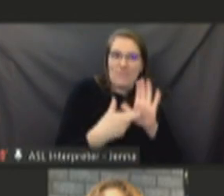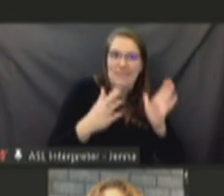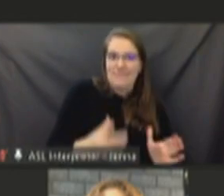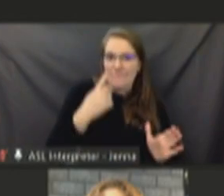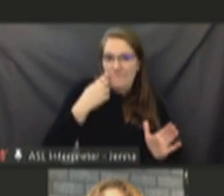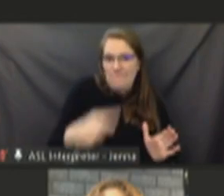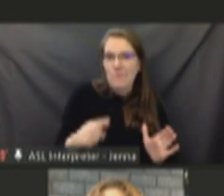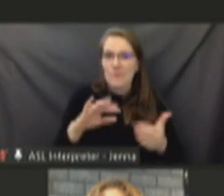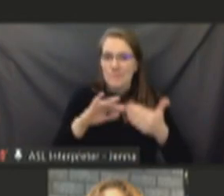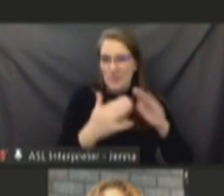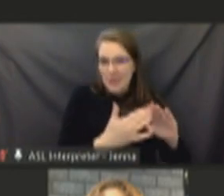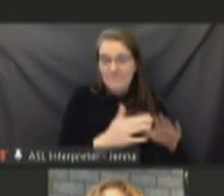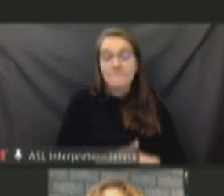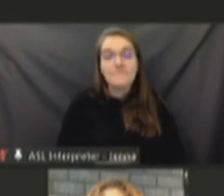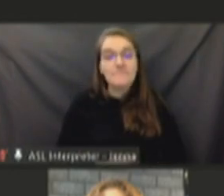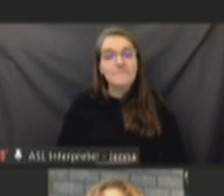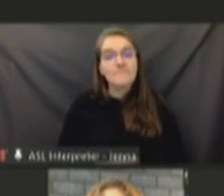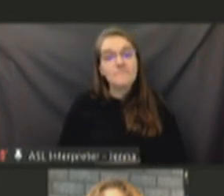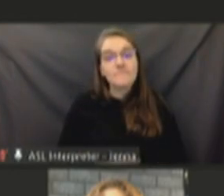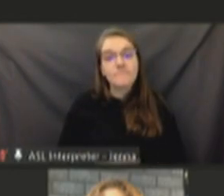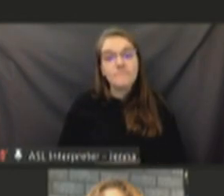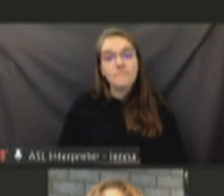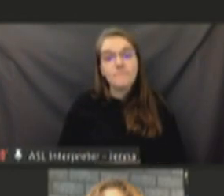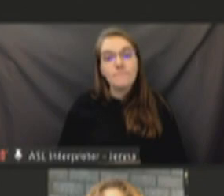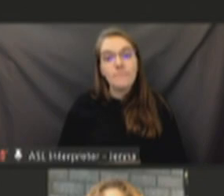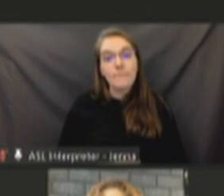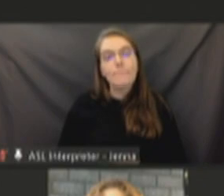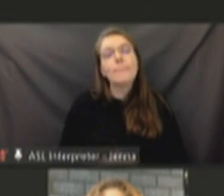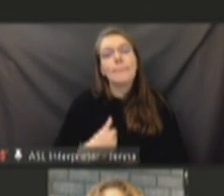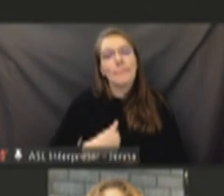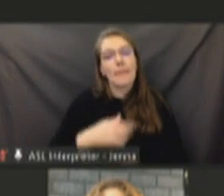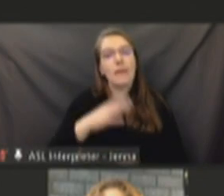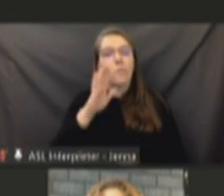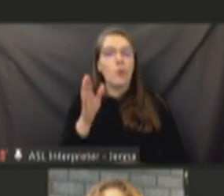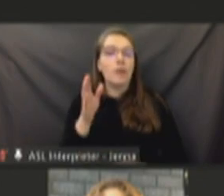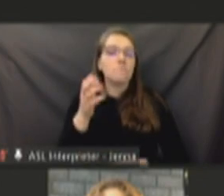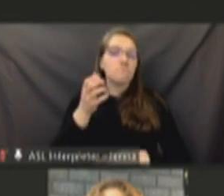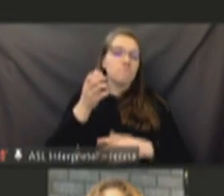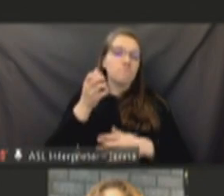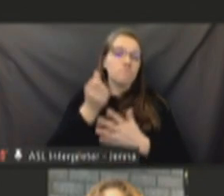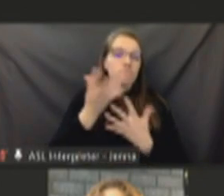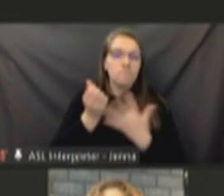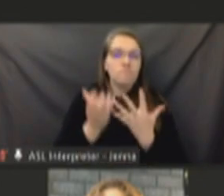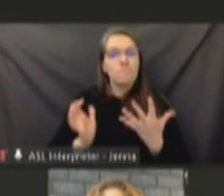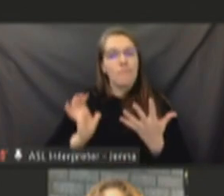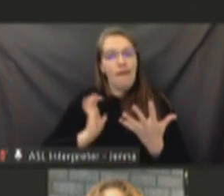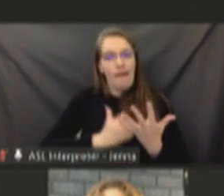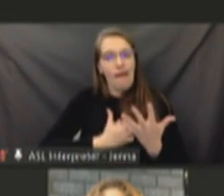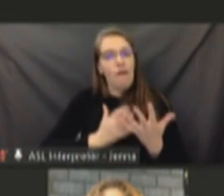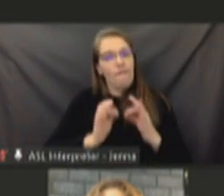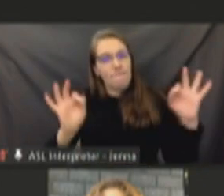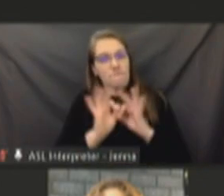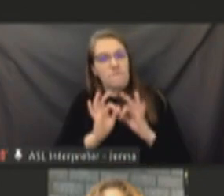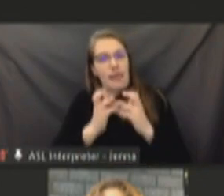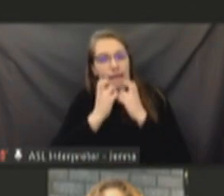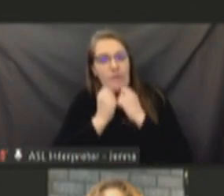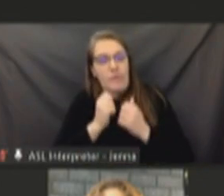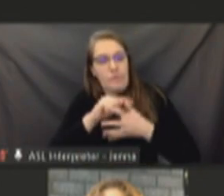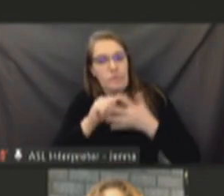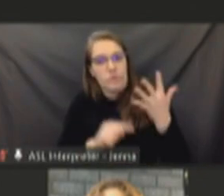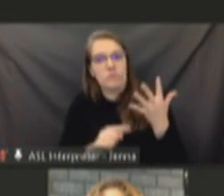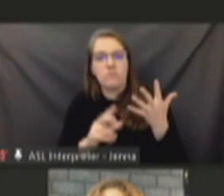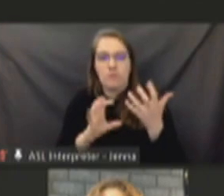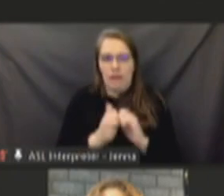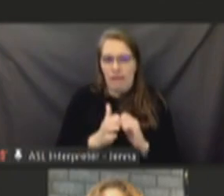just go a little bit into each of our values with some initiatives that we have for each of them to help you understand better how we do our